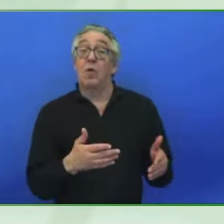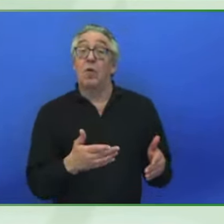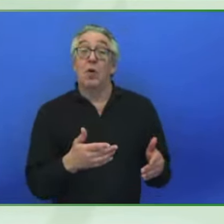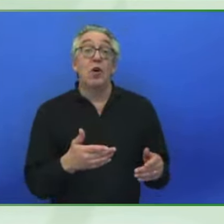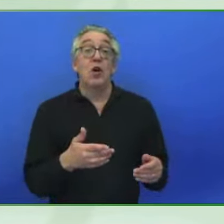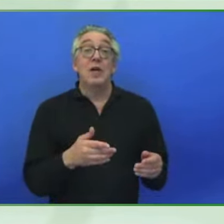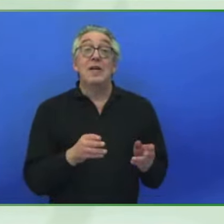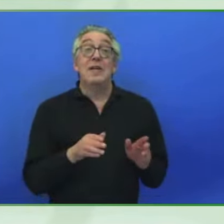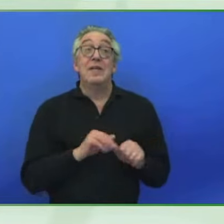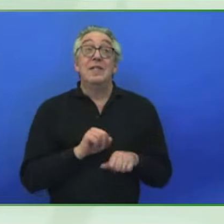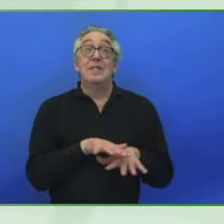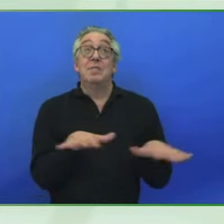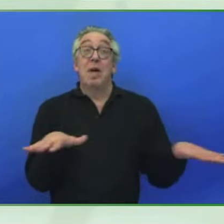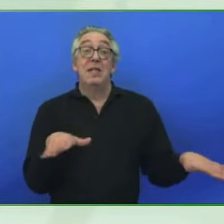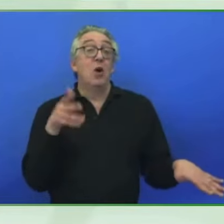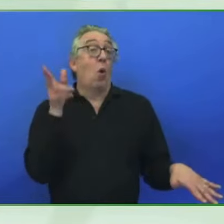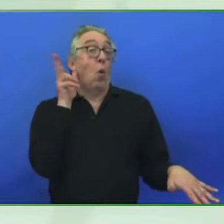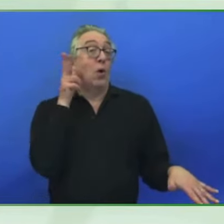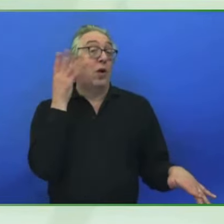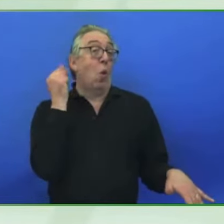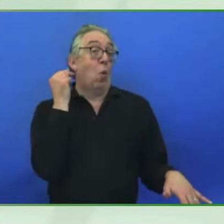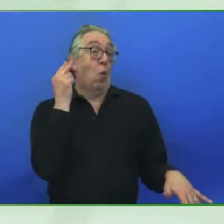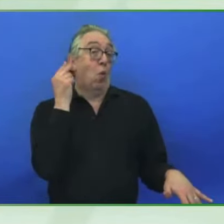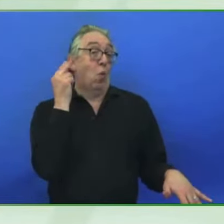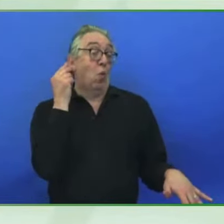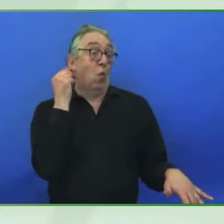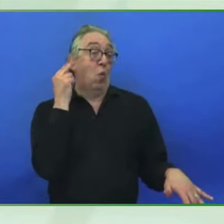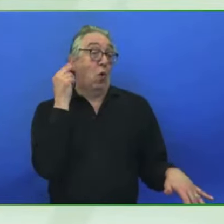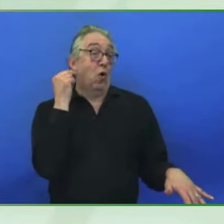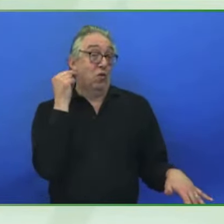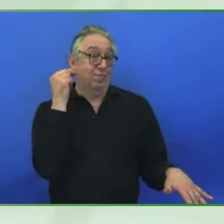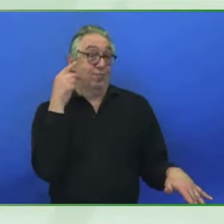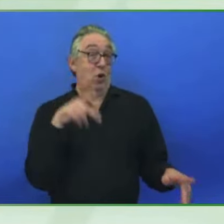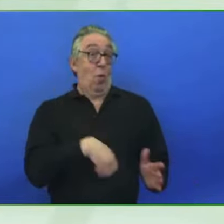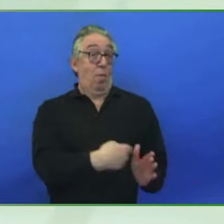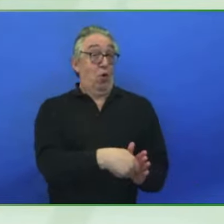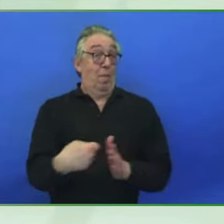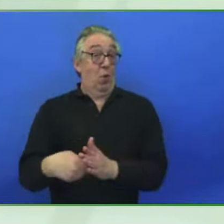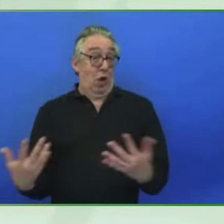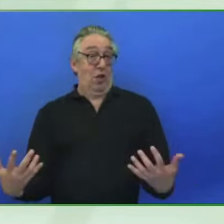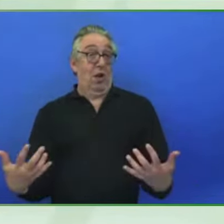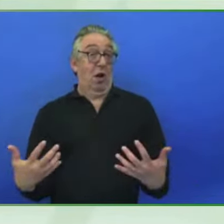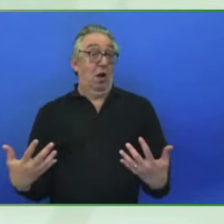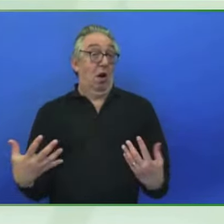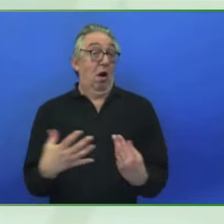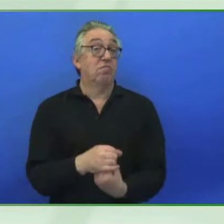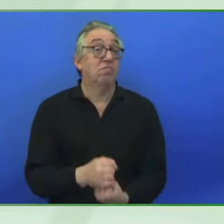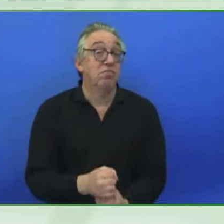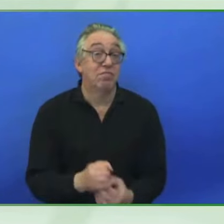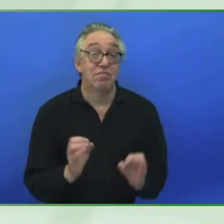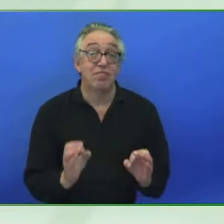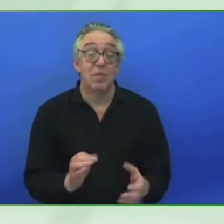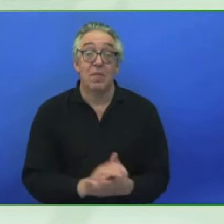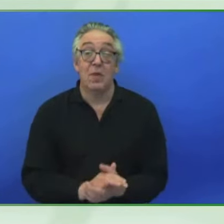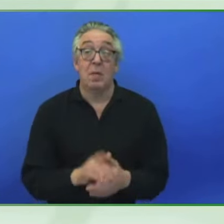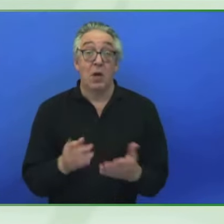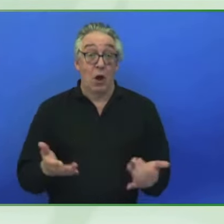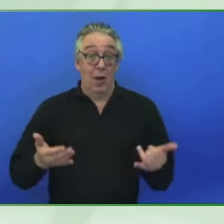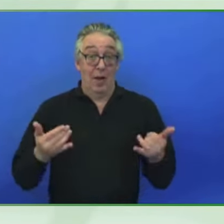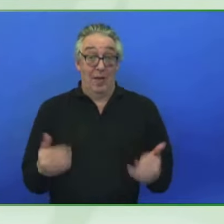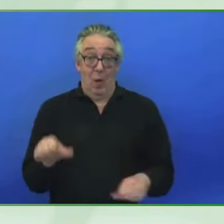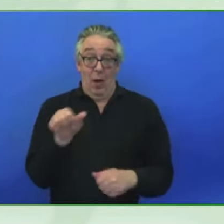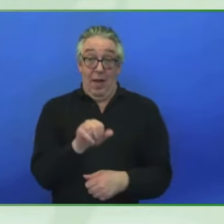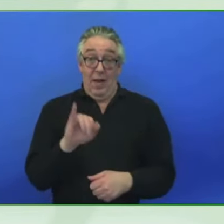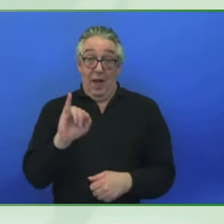And so this is super. But what people didn't realize, or don't tend to realize, is that a lot of the focus now within the AI for Accessibility program is